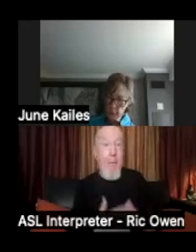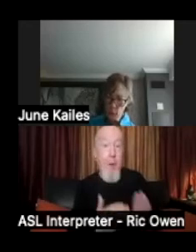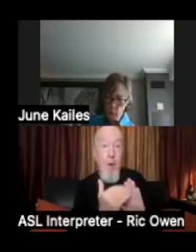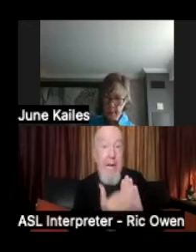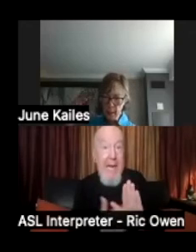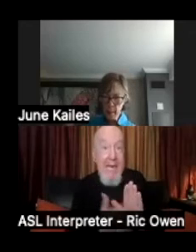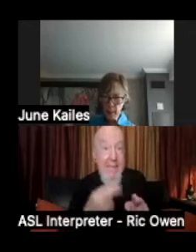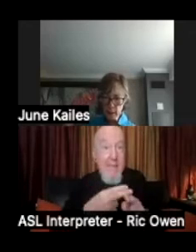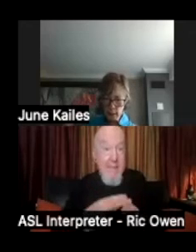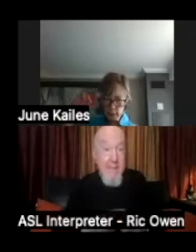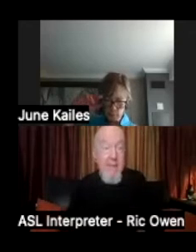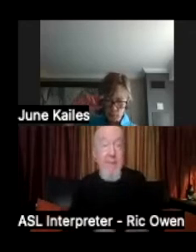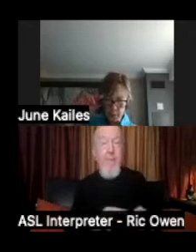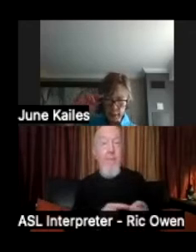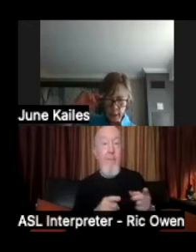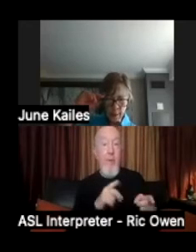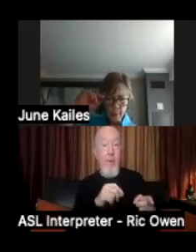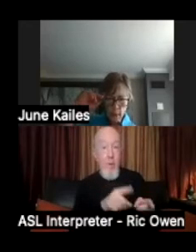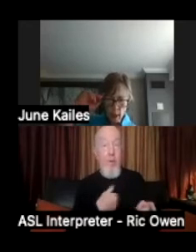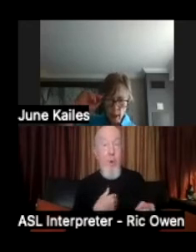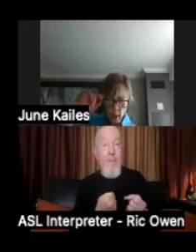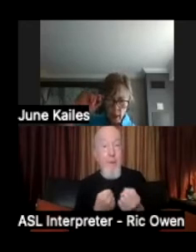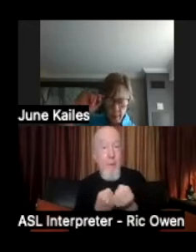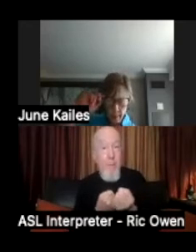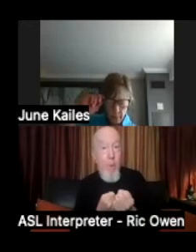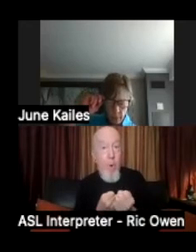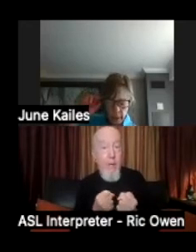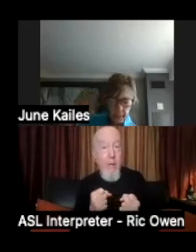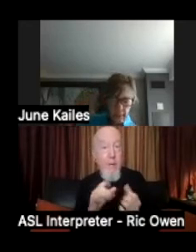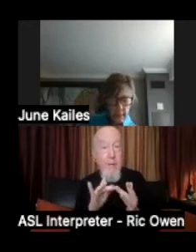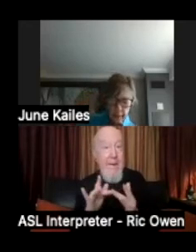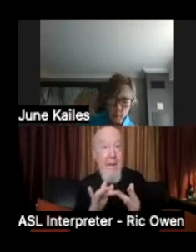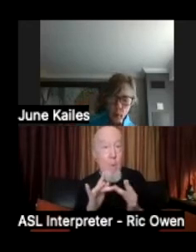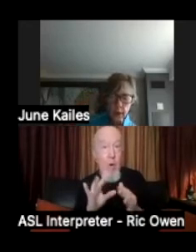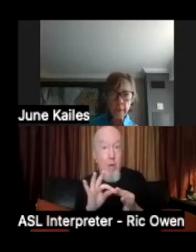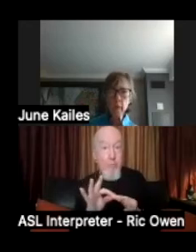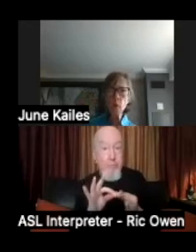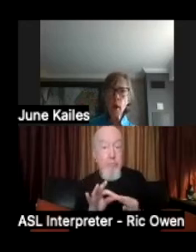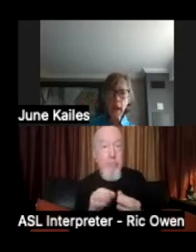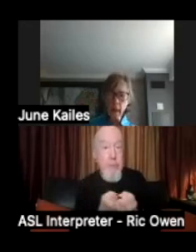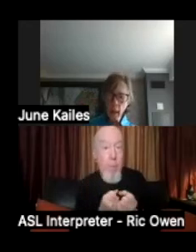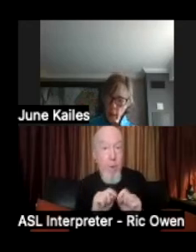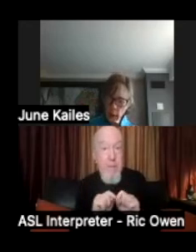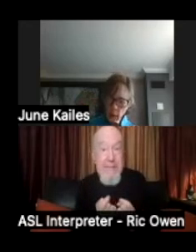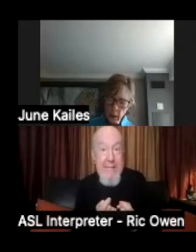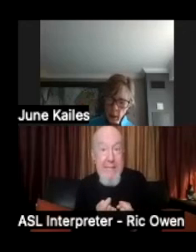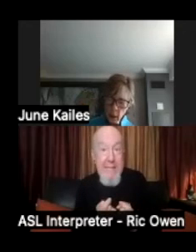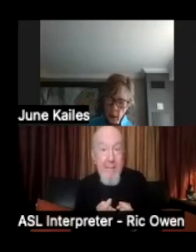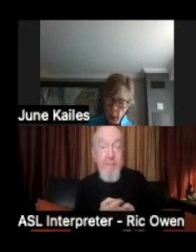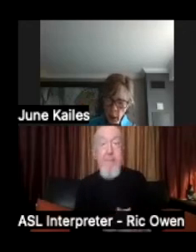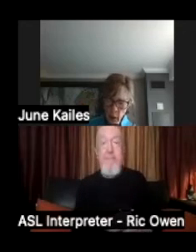a support network or support team. This is important for when